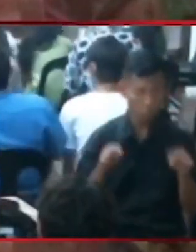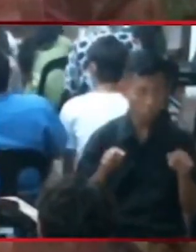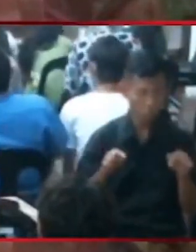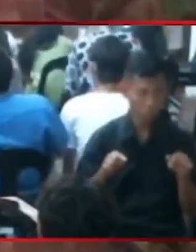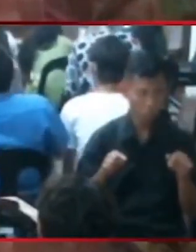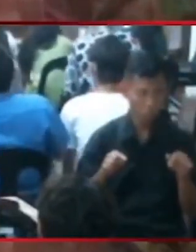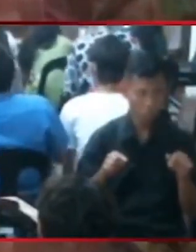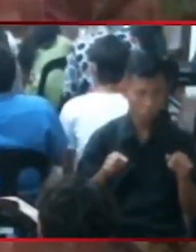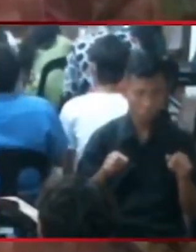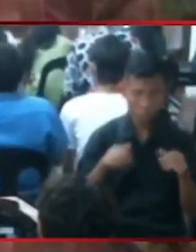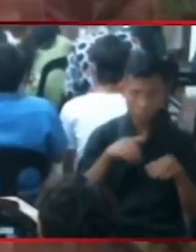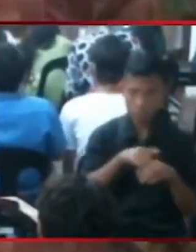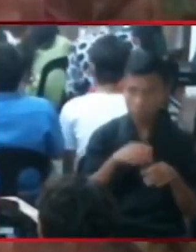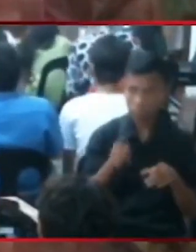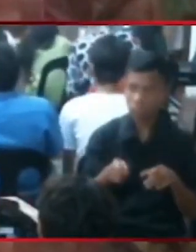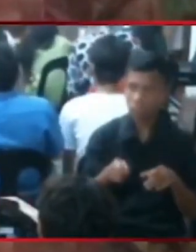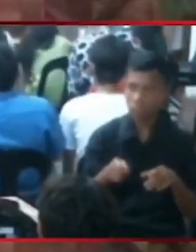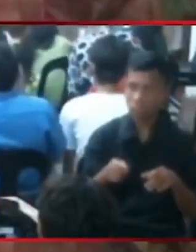Is there faith in you?